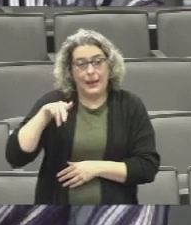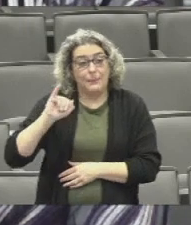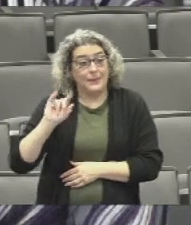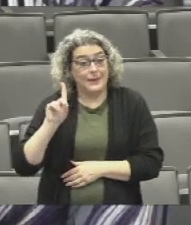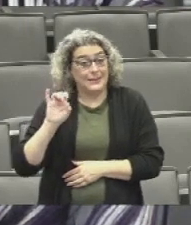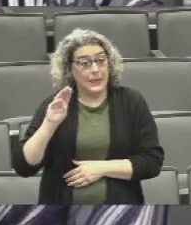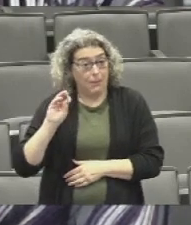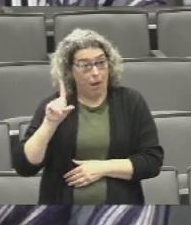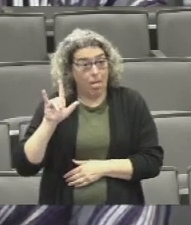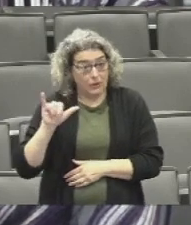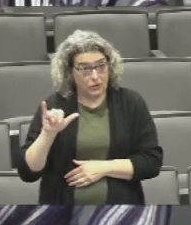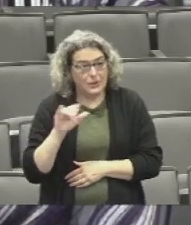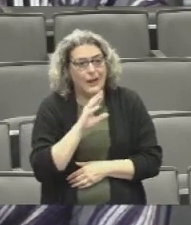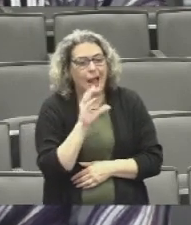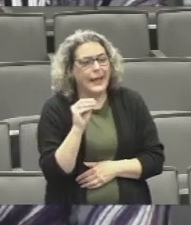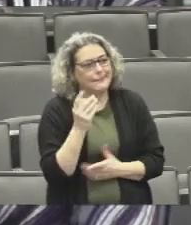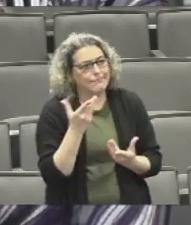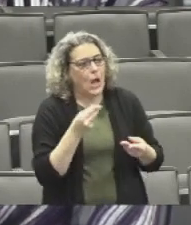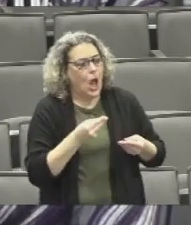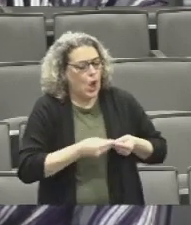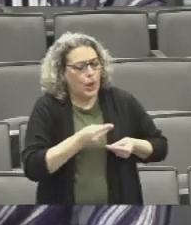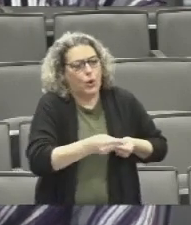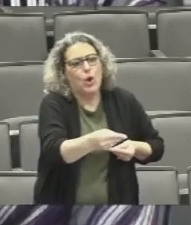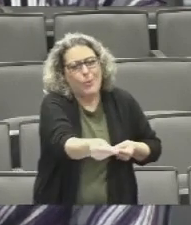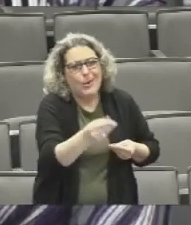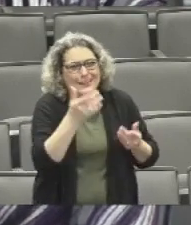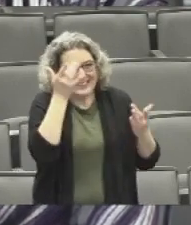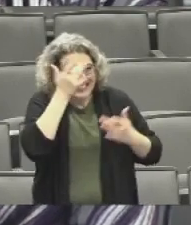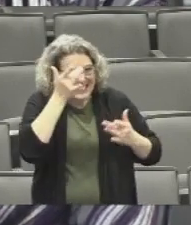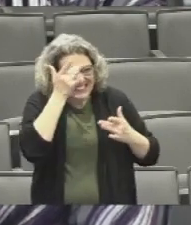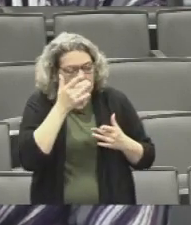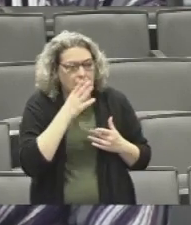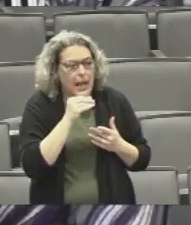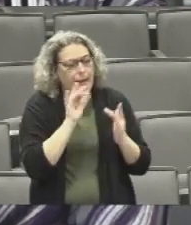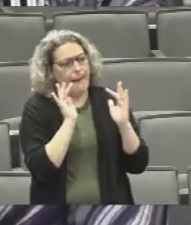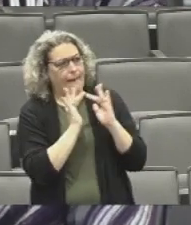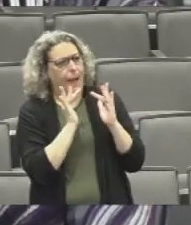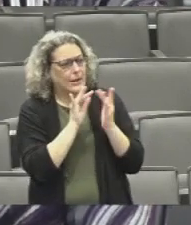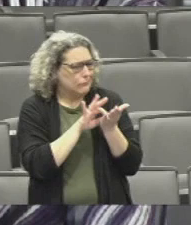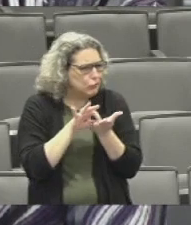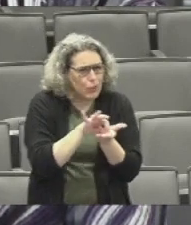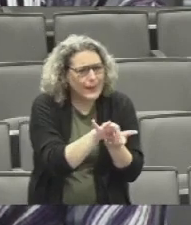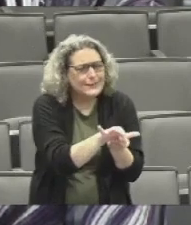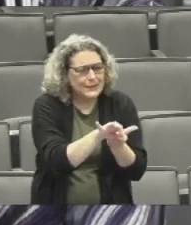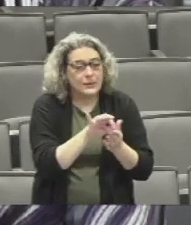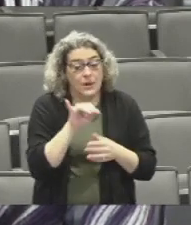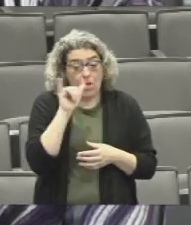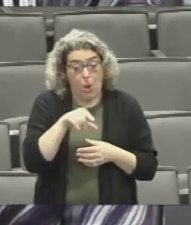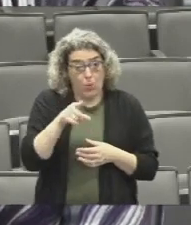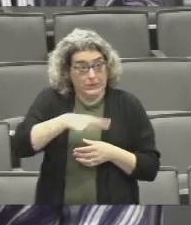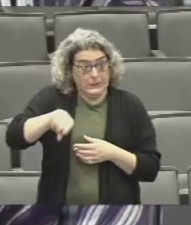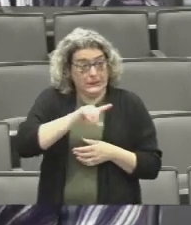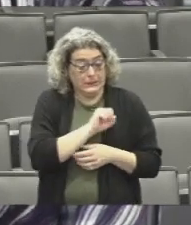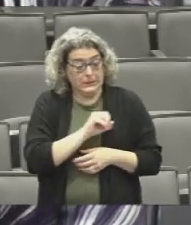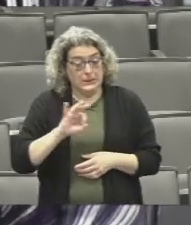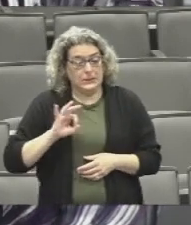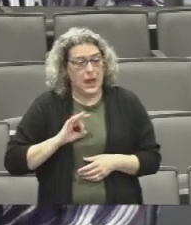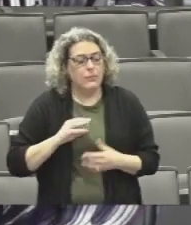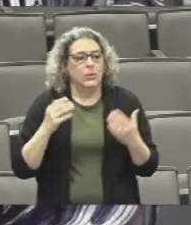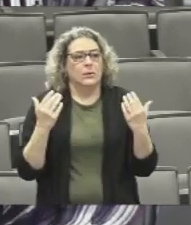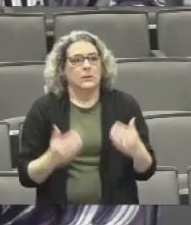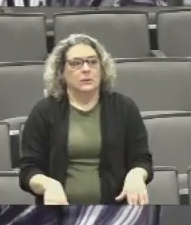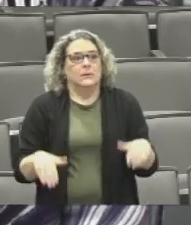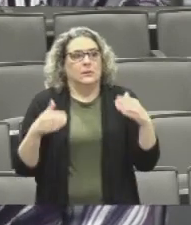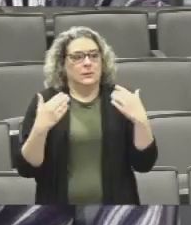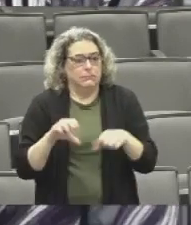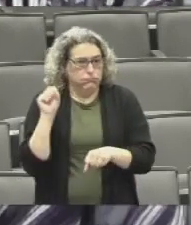communicable disease contact tracing that is really at the forefront of this. And those staff members are putting in a lot